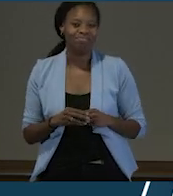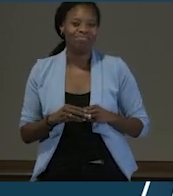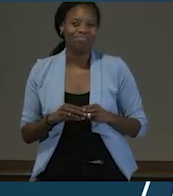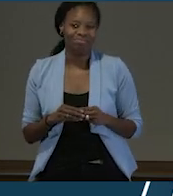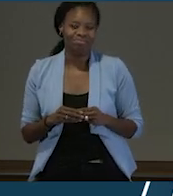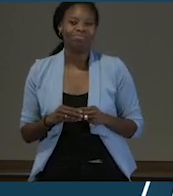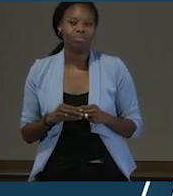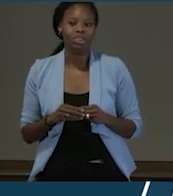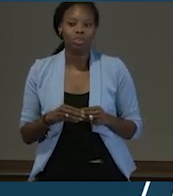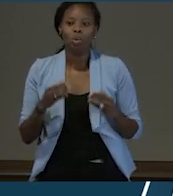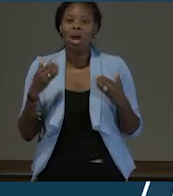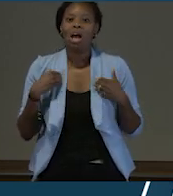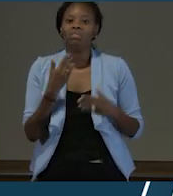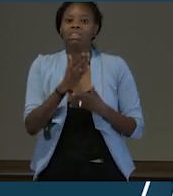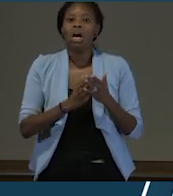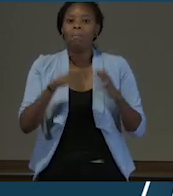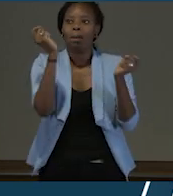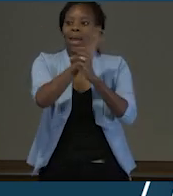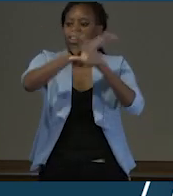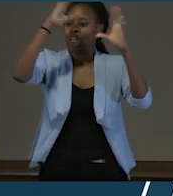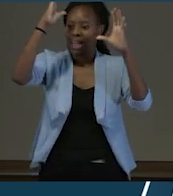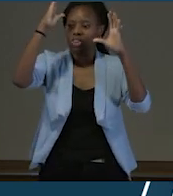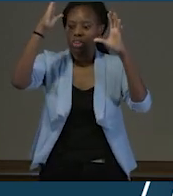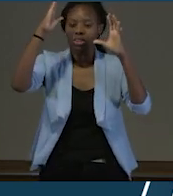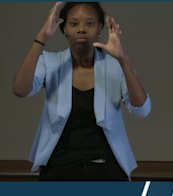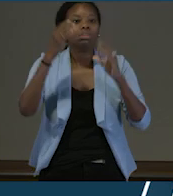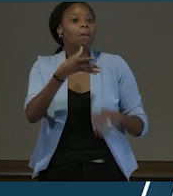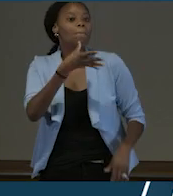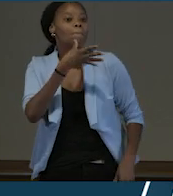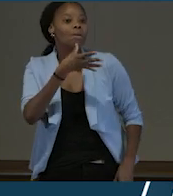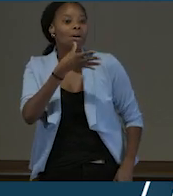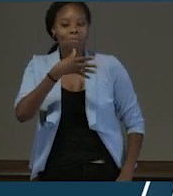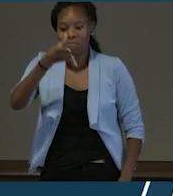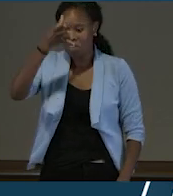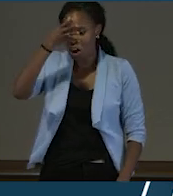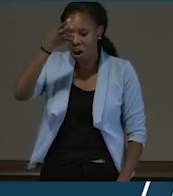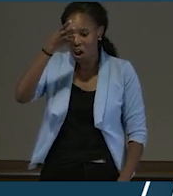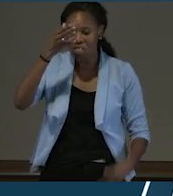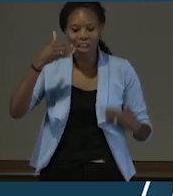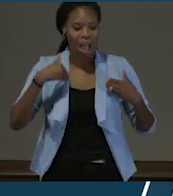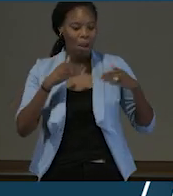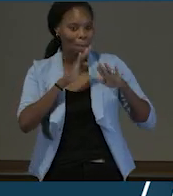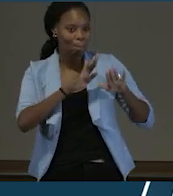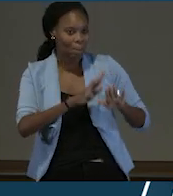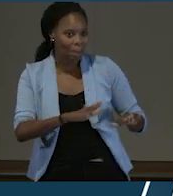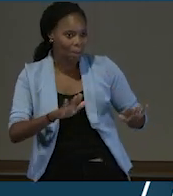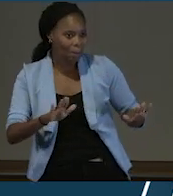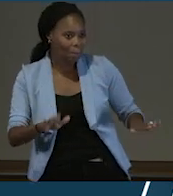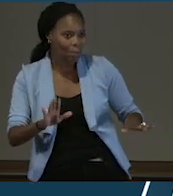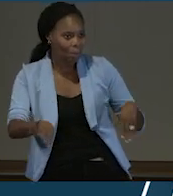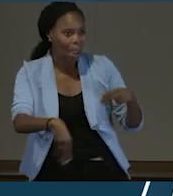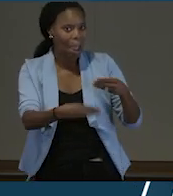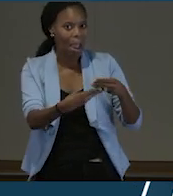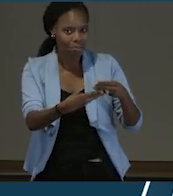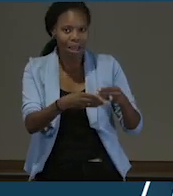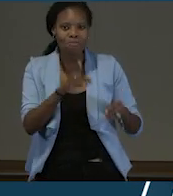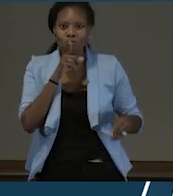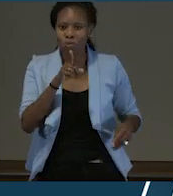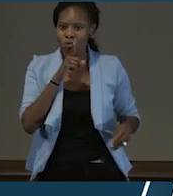So we had some imagination. It was a mommy and a daddy and some kids, and that was a garage. Sure,